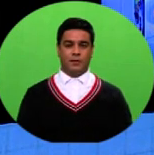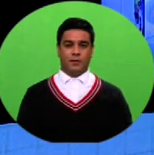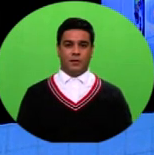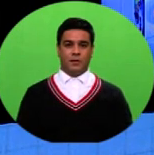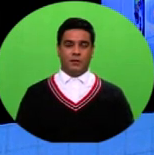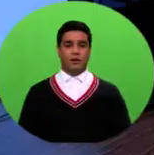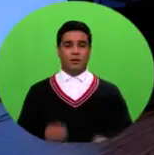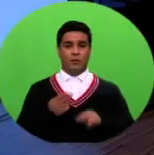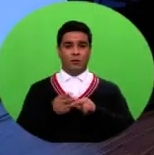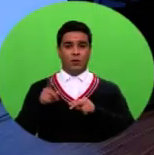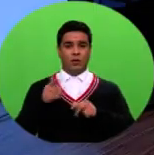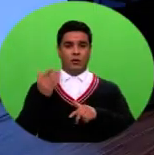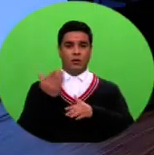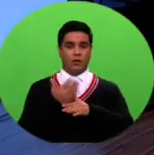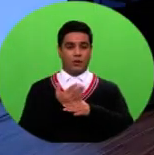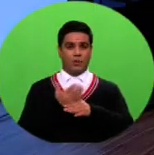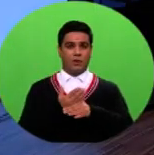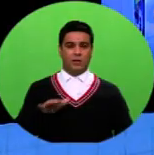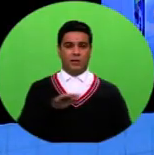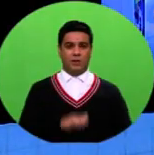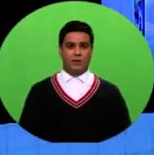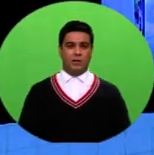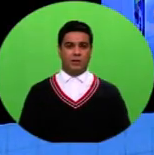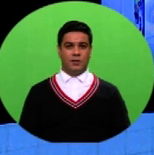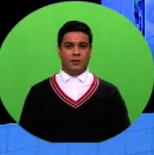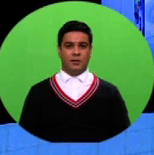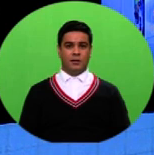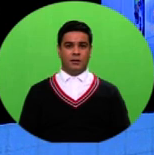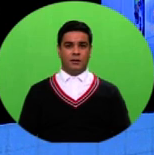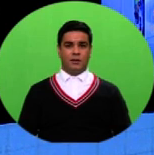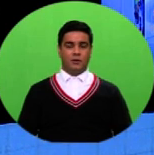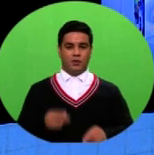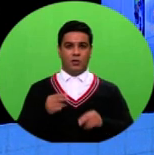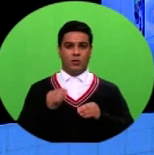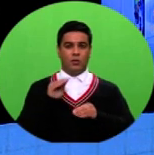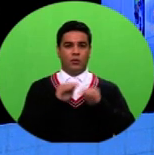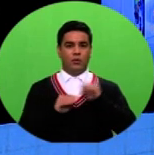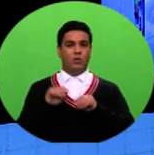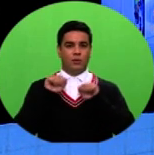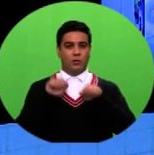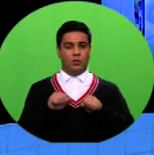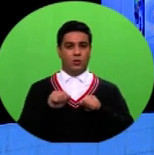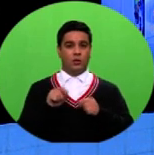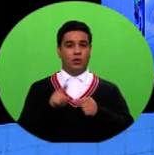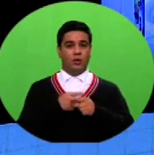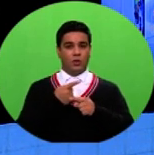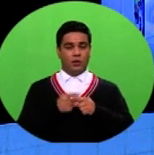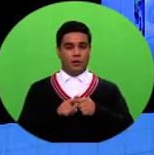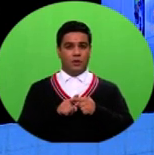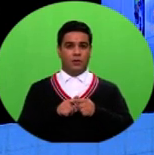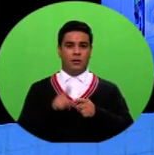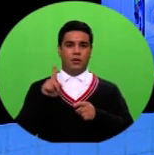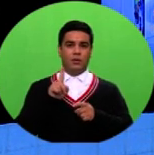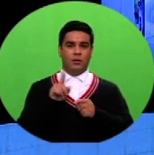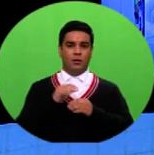Yoyilmaning qo'llanilishi. Yoyilma yordamida biz maydoncha shakllantirishimiz mumkin yoki biror